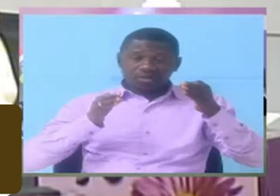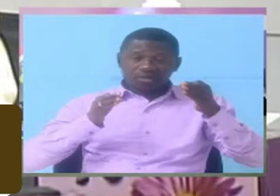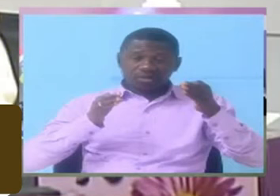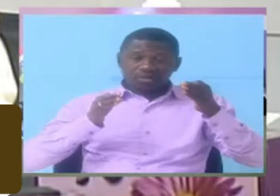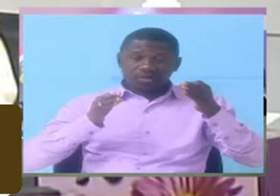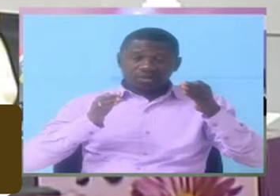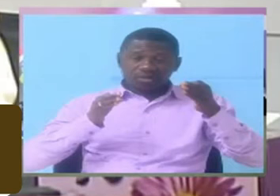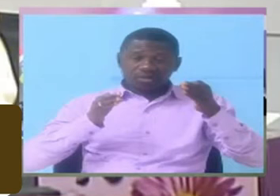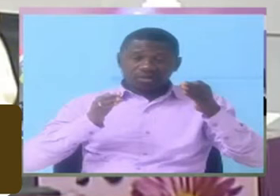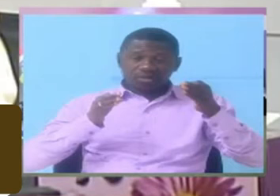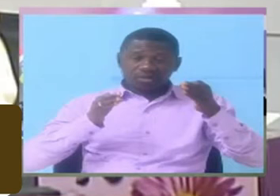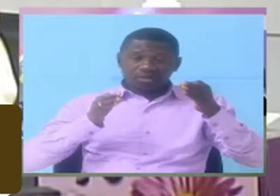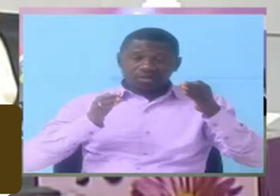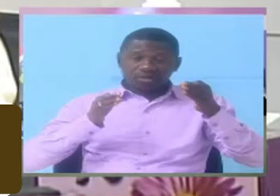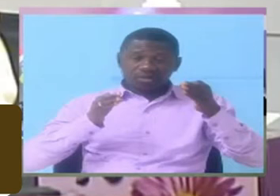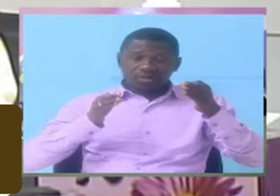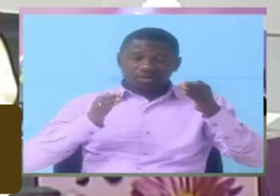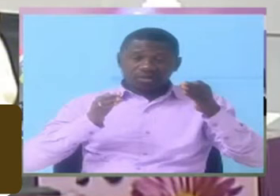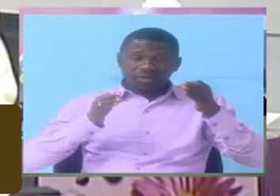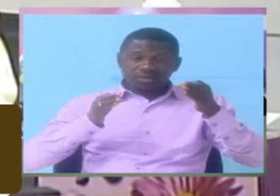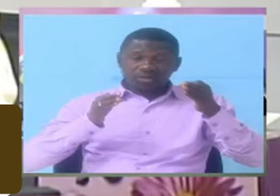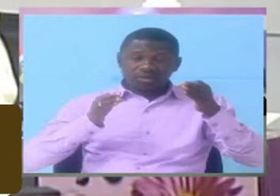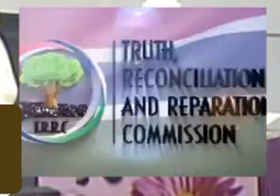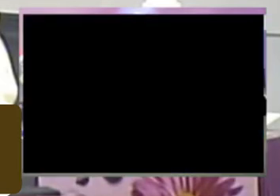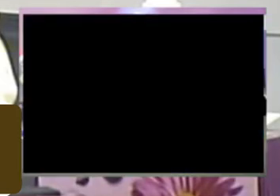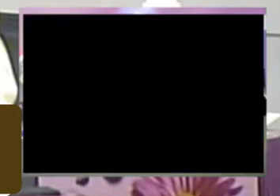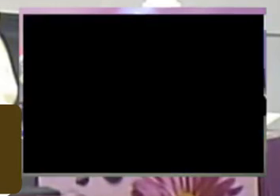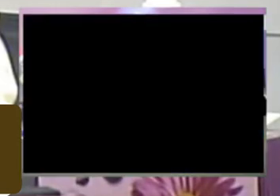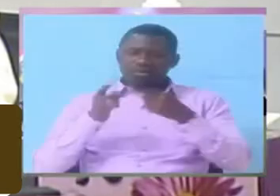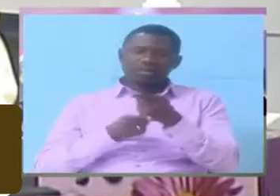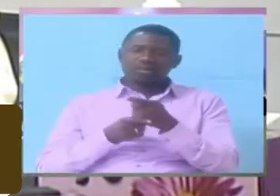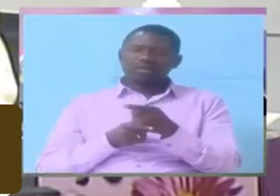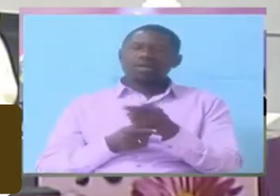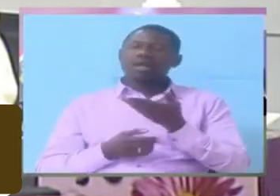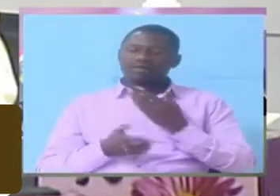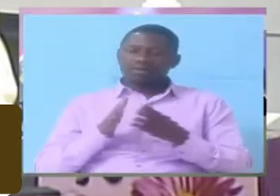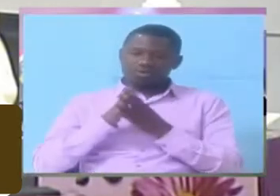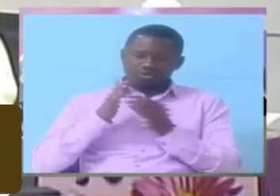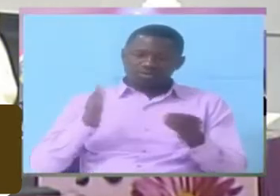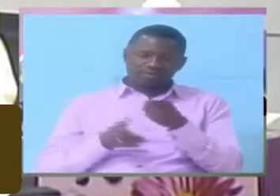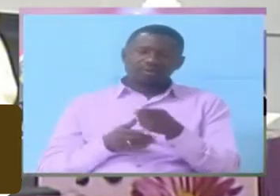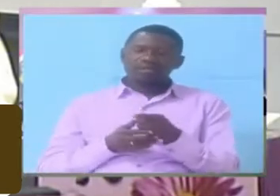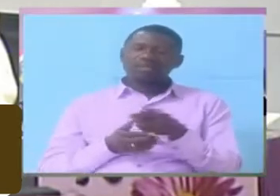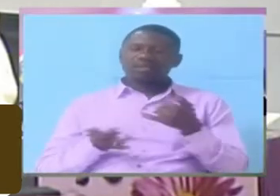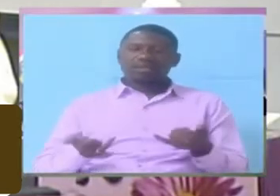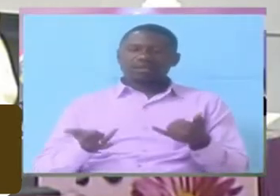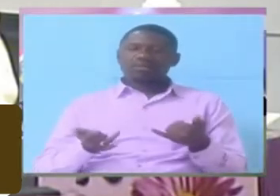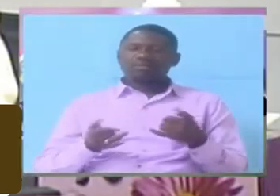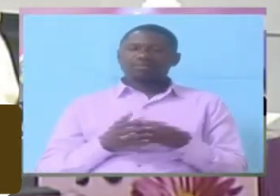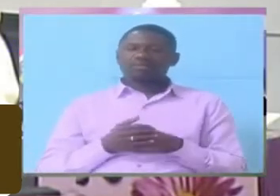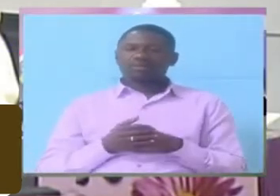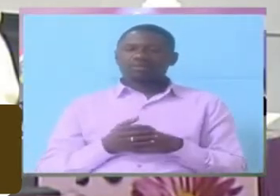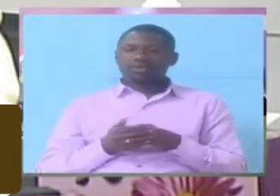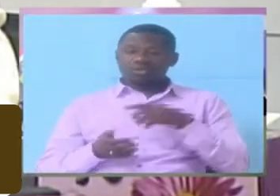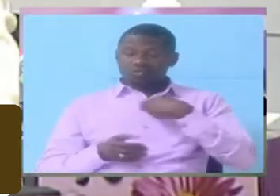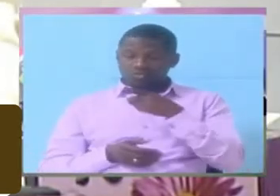asikibaro nyimbuntum aya natinye. And he has done that. Ando ayokele. I have the copy of that here. Ando kaito bembulu janne. You want